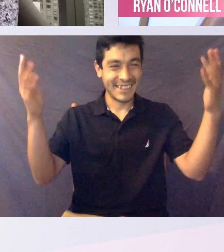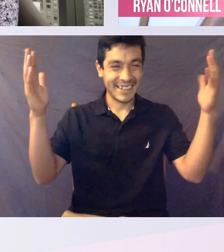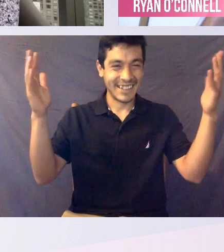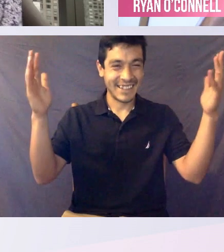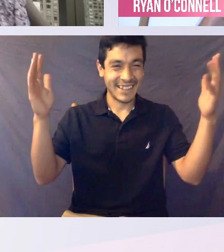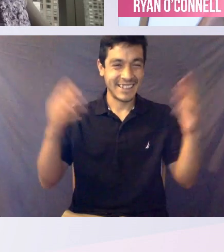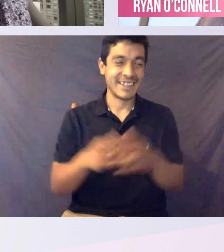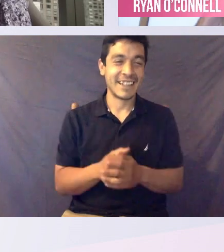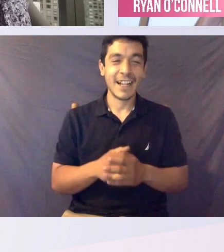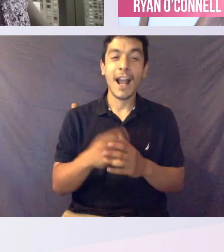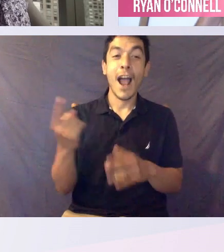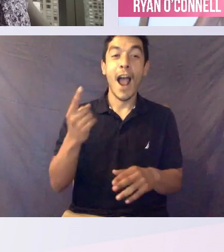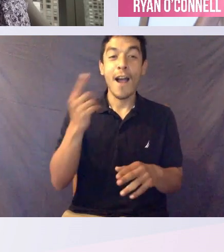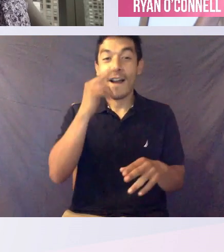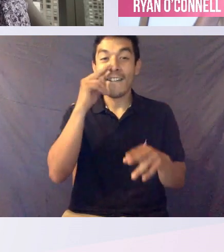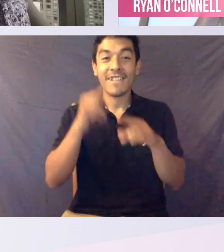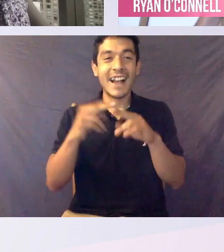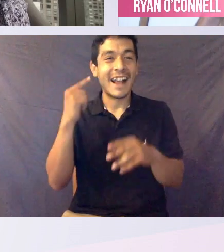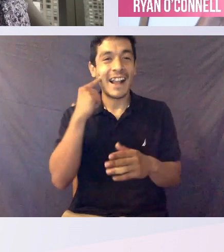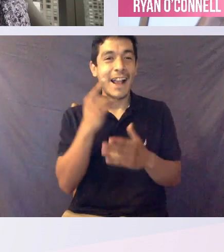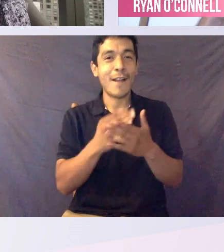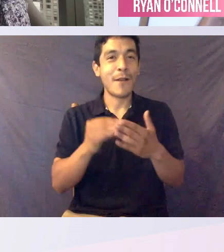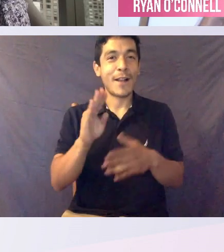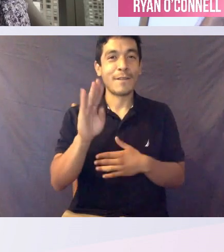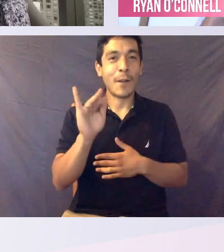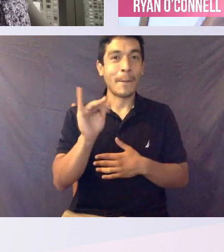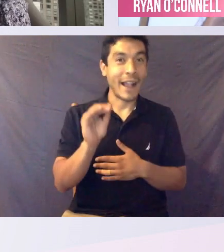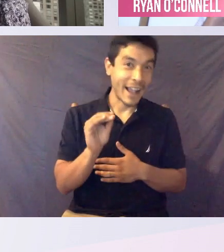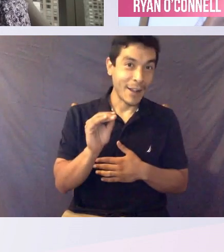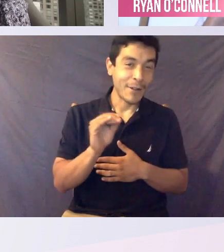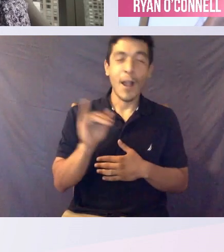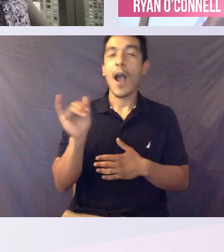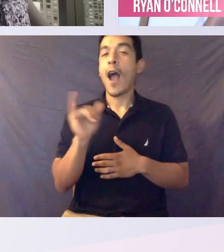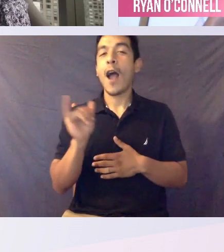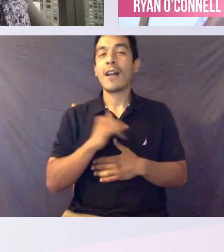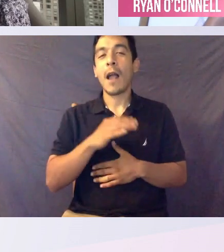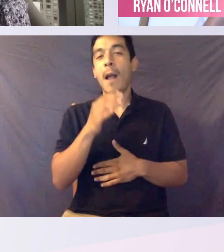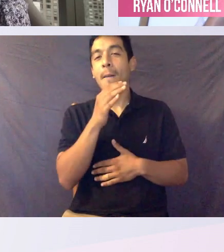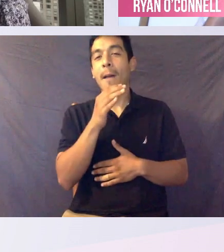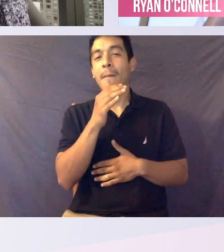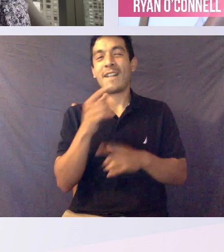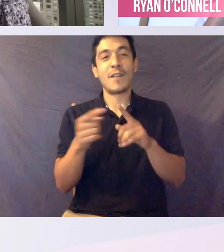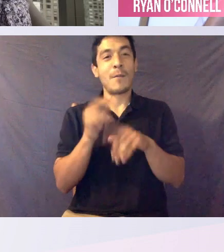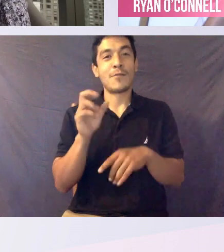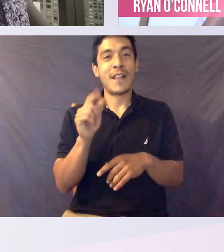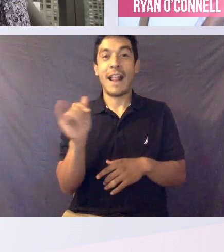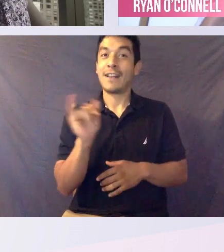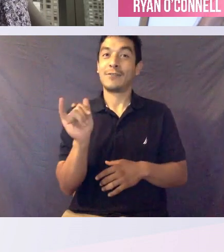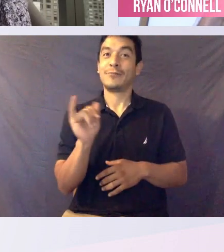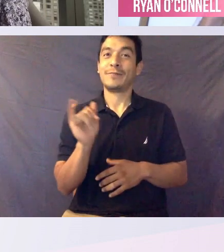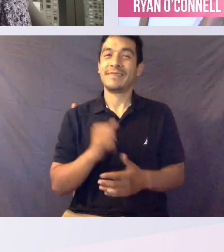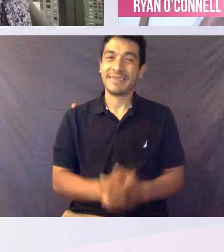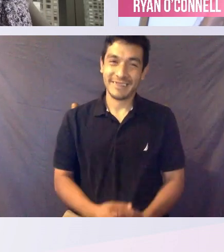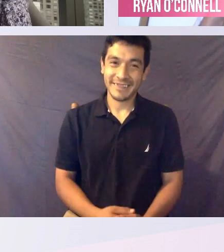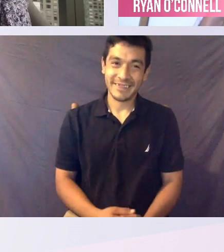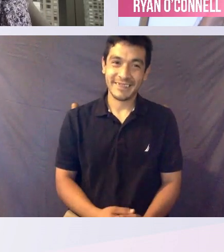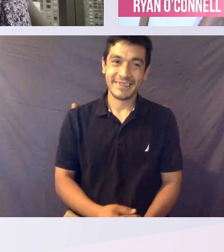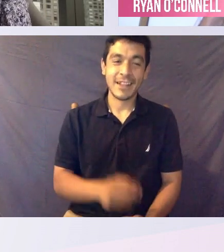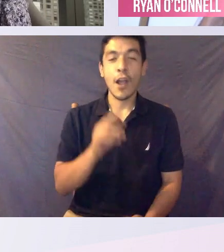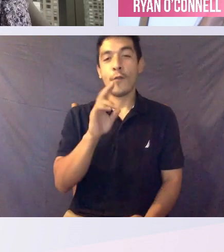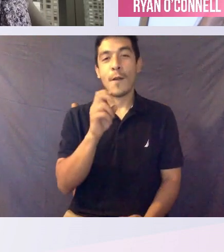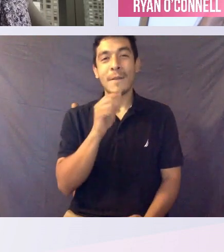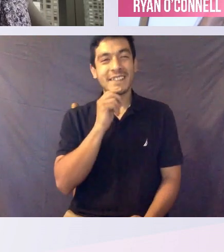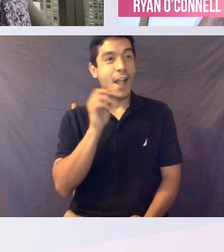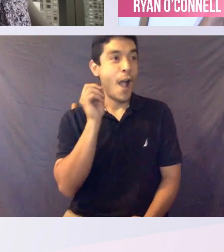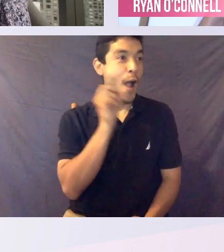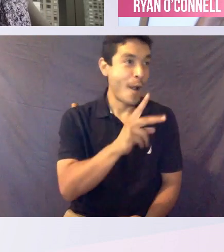always fun to hear parts of bio. Also, my mom went to UCLA too. So. Okay. So that I'm a